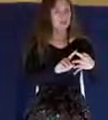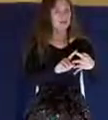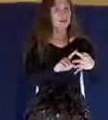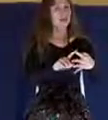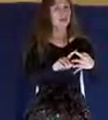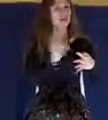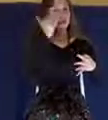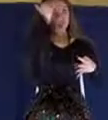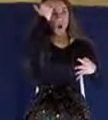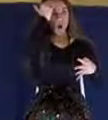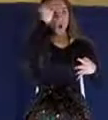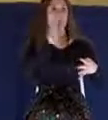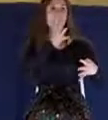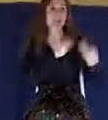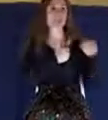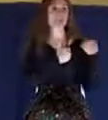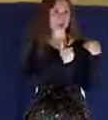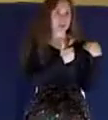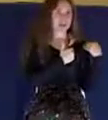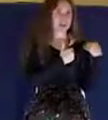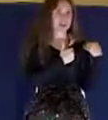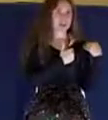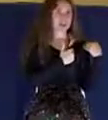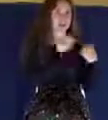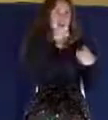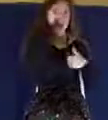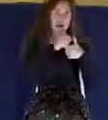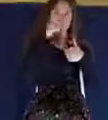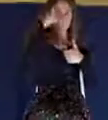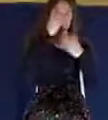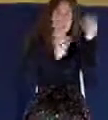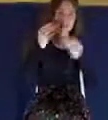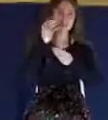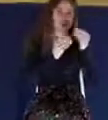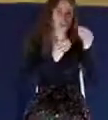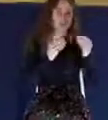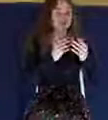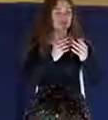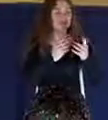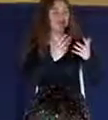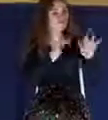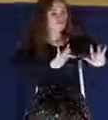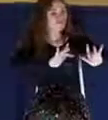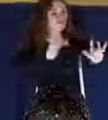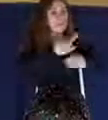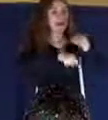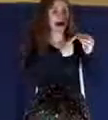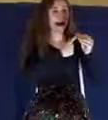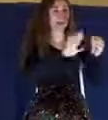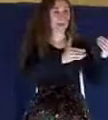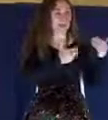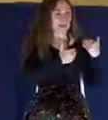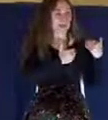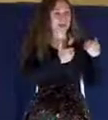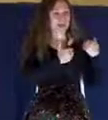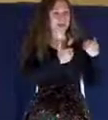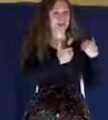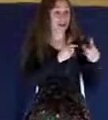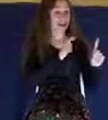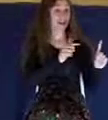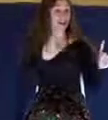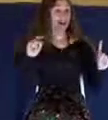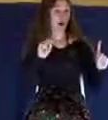burdens. We see in this story that Naomi carried some heavy burdens. Naomi is the mother in this story who carried